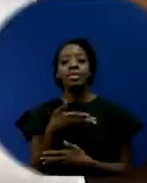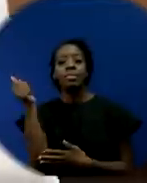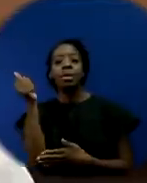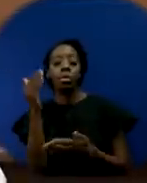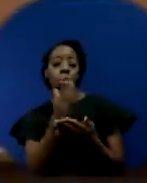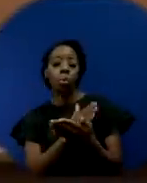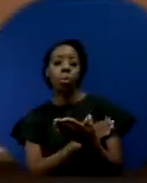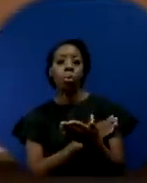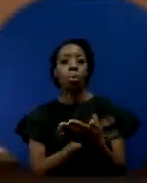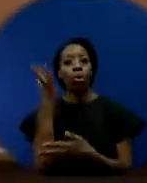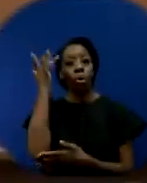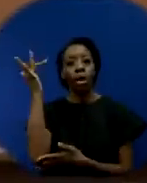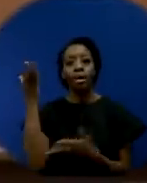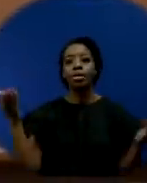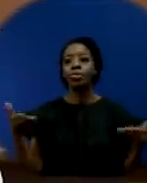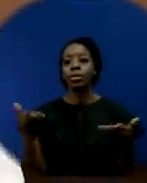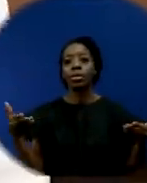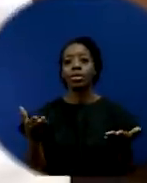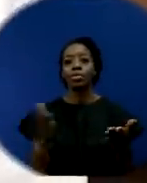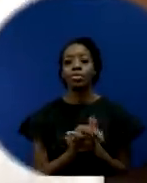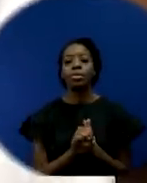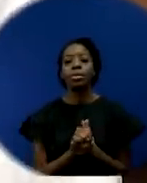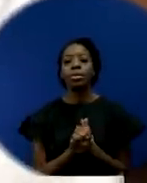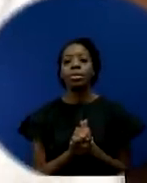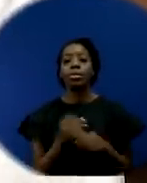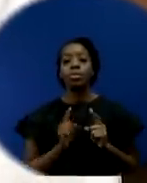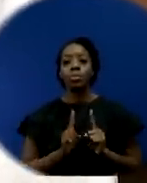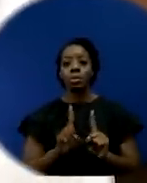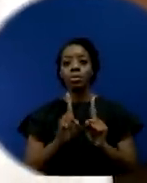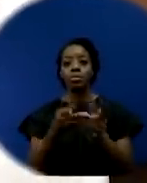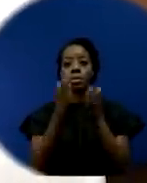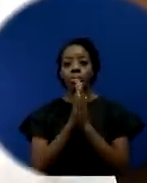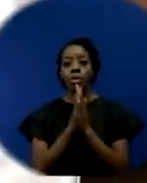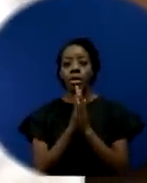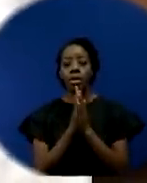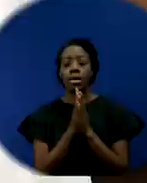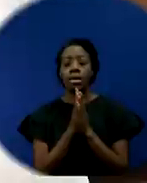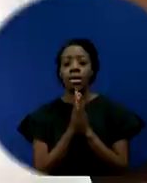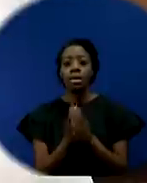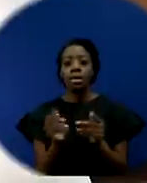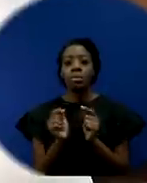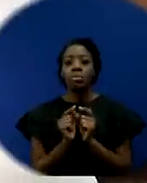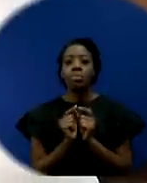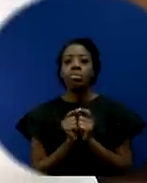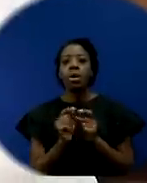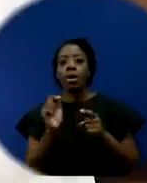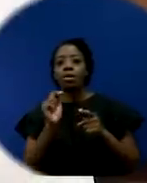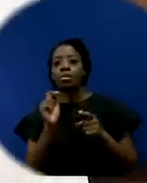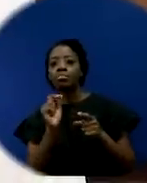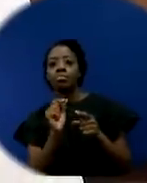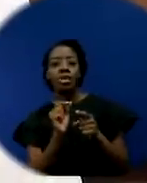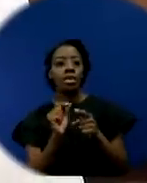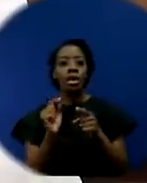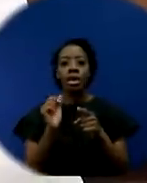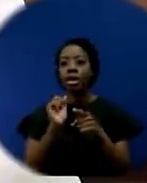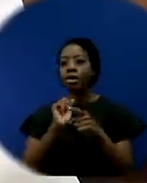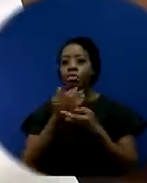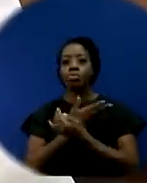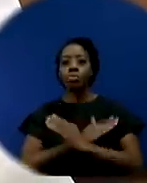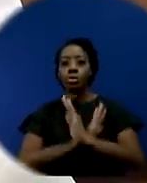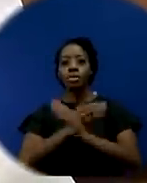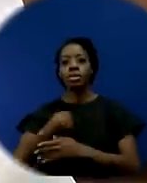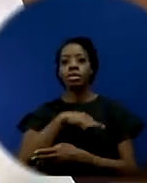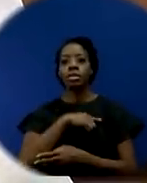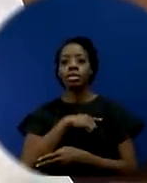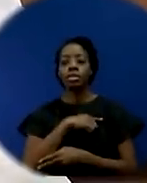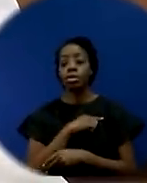world. So be with us, we pray. Guide, lead, direct us, correct us, protect us. May your will be done through us so